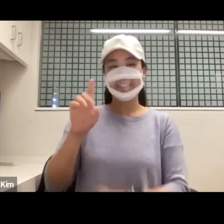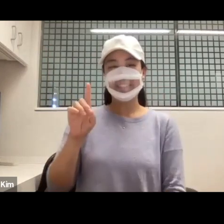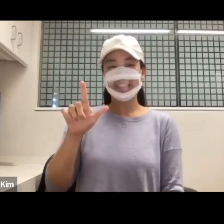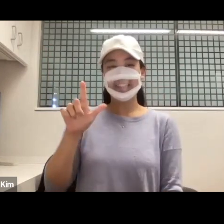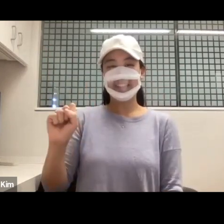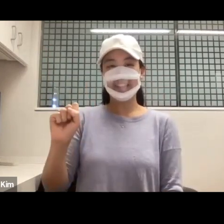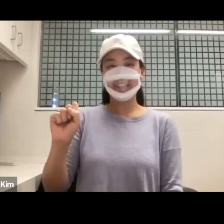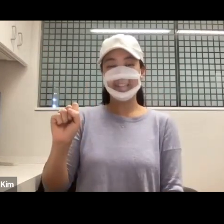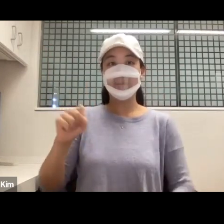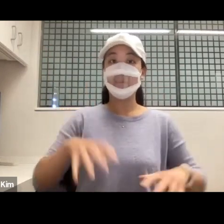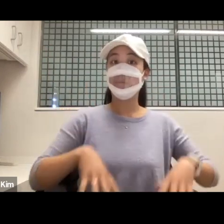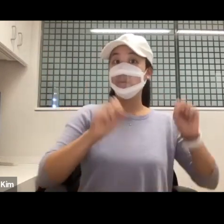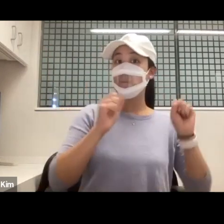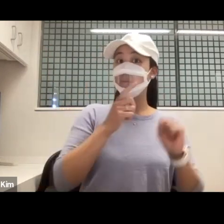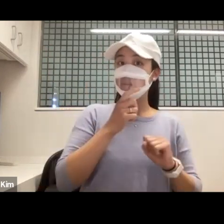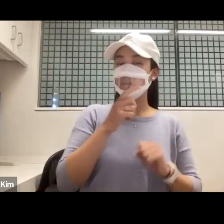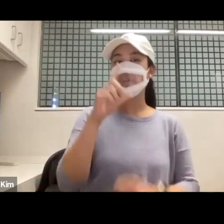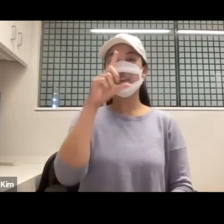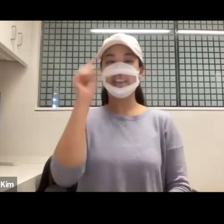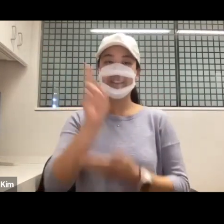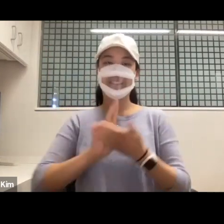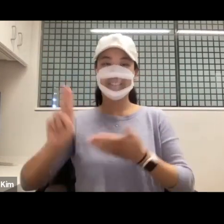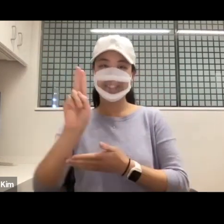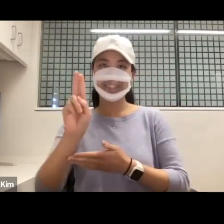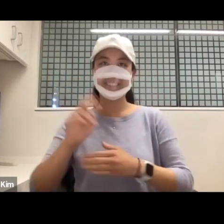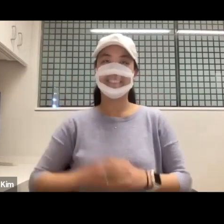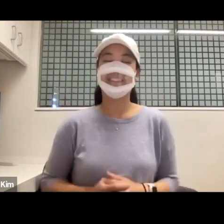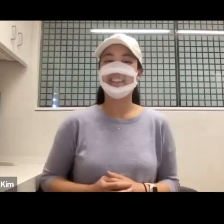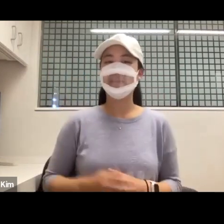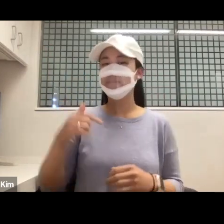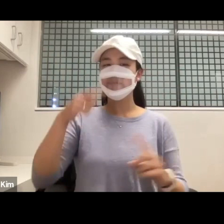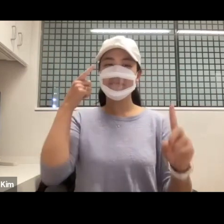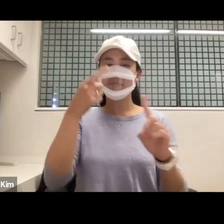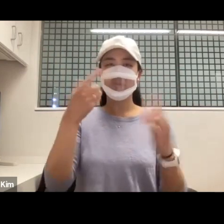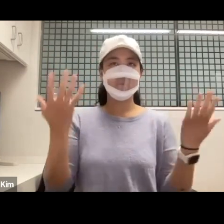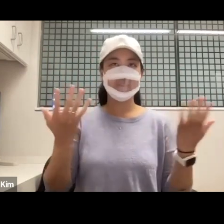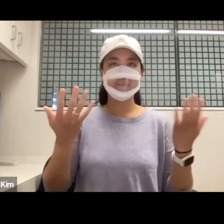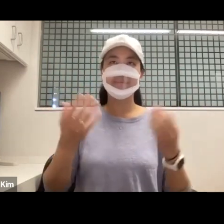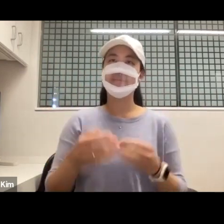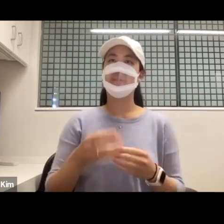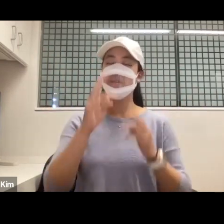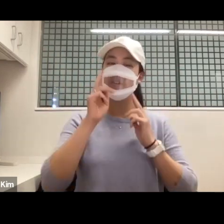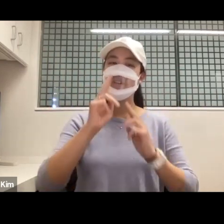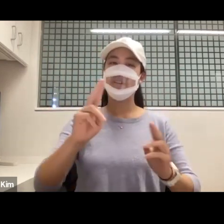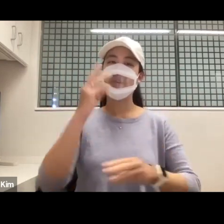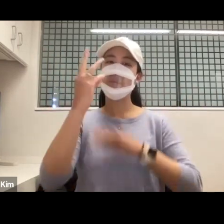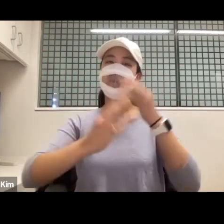series, which we will call the DLS. This is hosted by Gallaudet University.